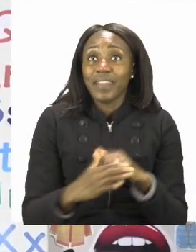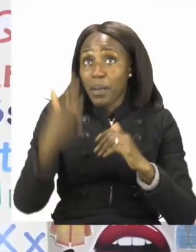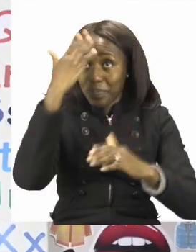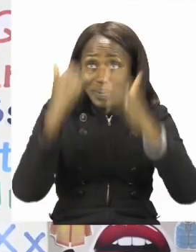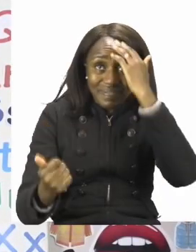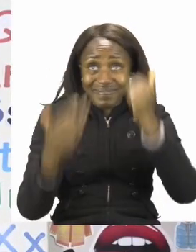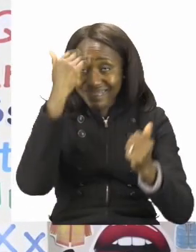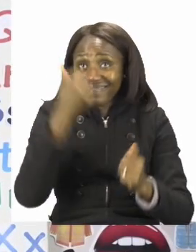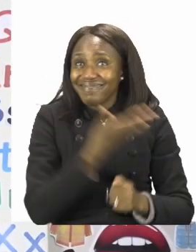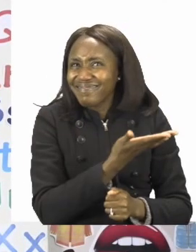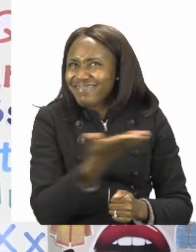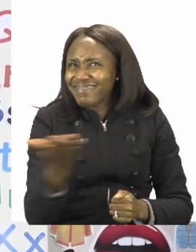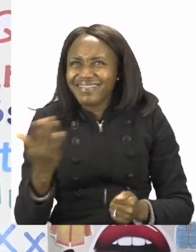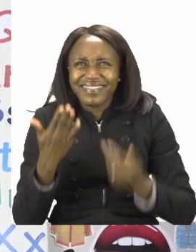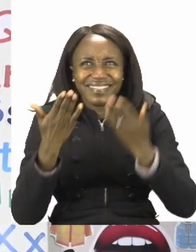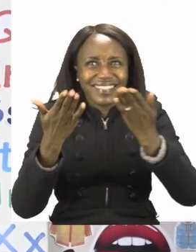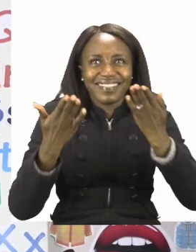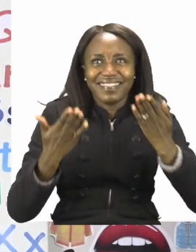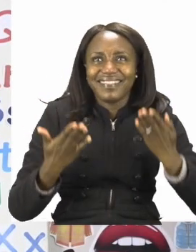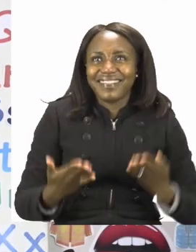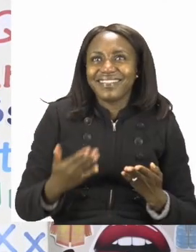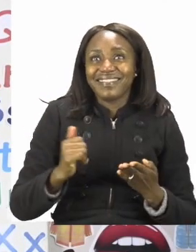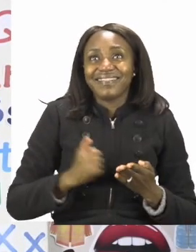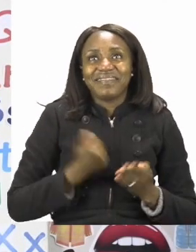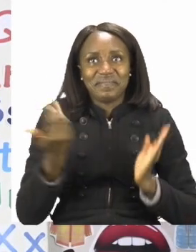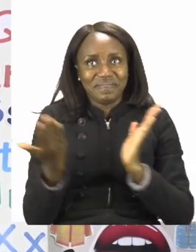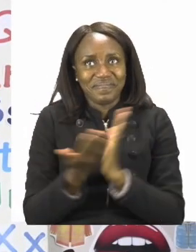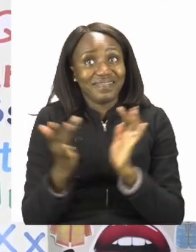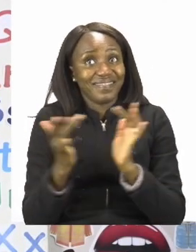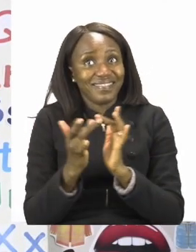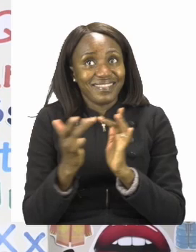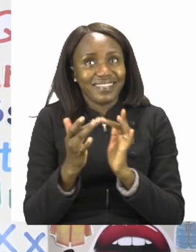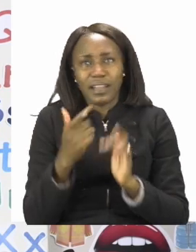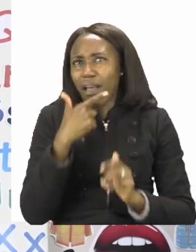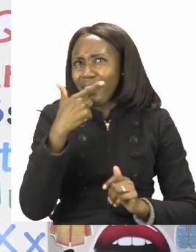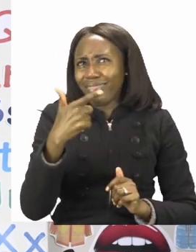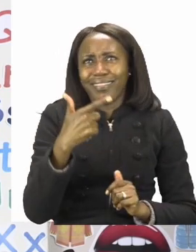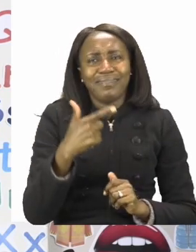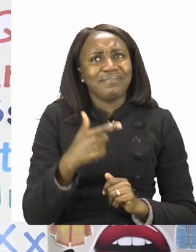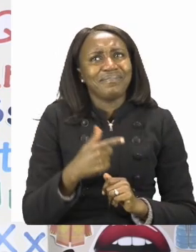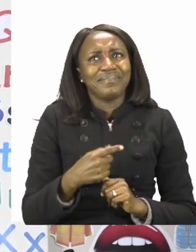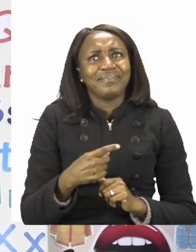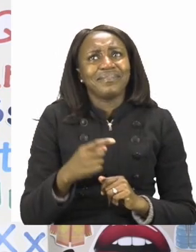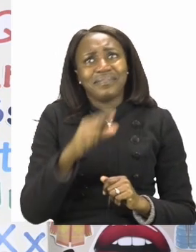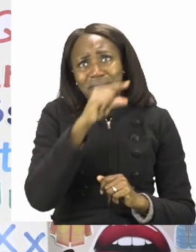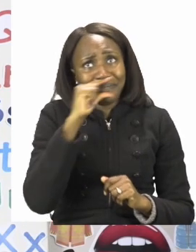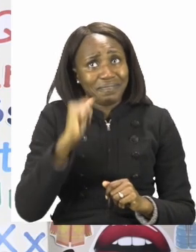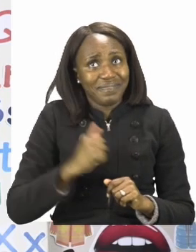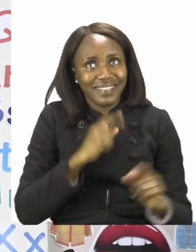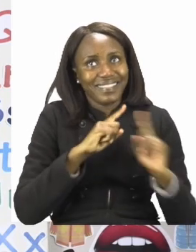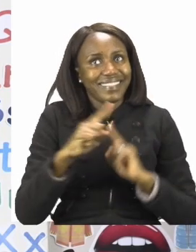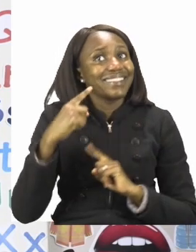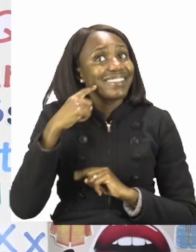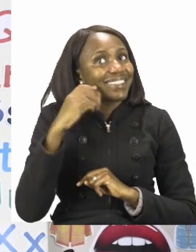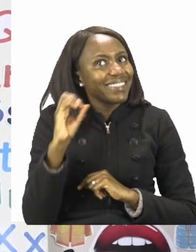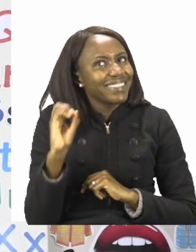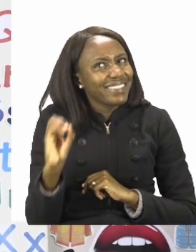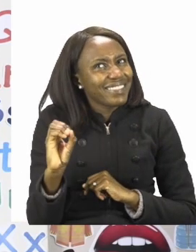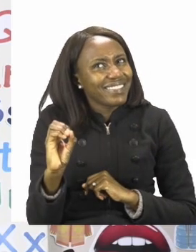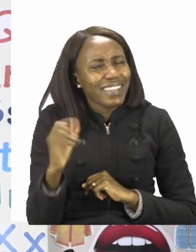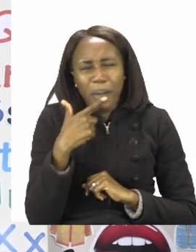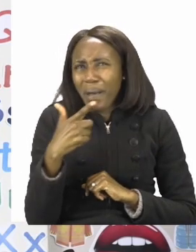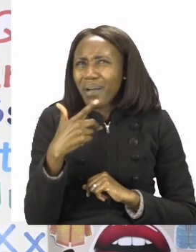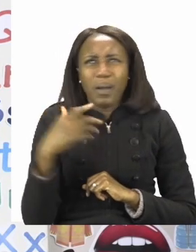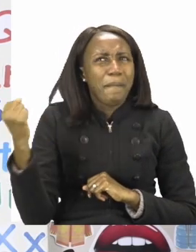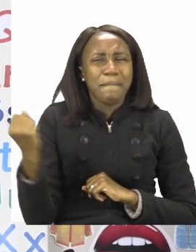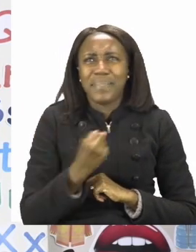Hello everyone and welcome to My Zone Online School. My name is Teacher Mutsa and thank you